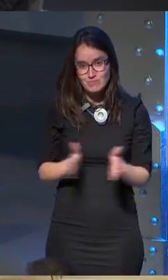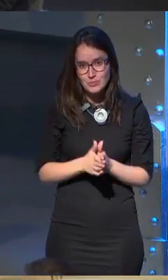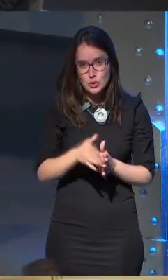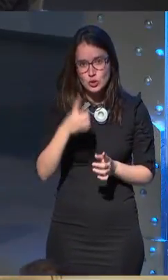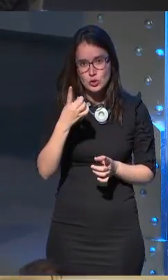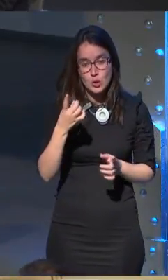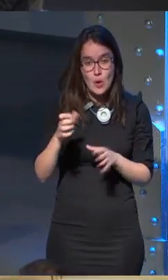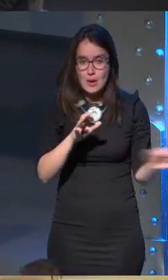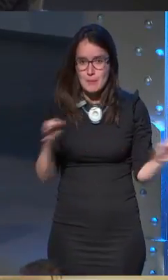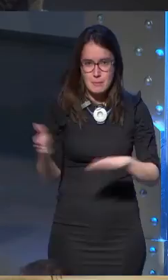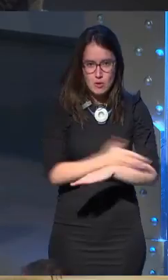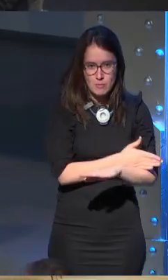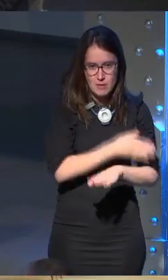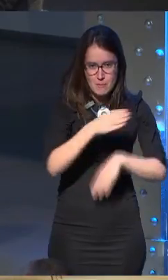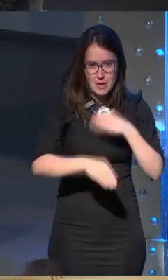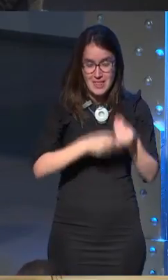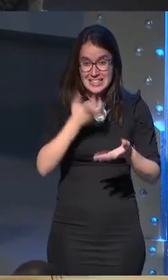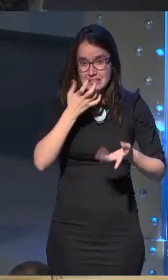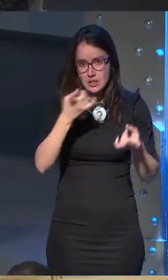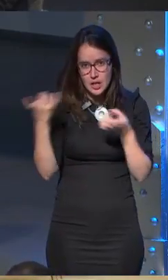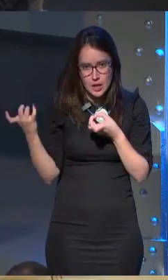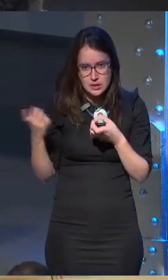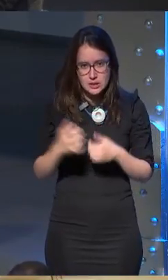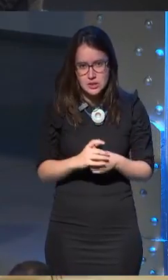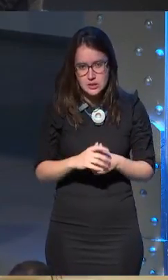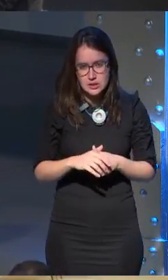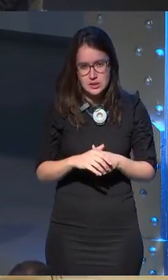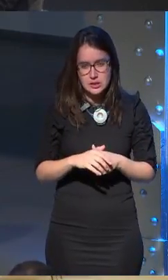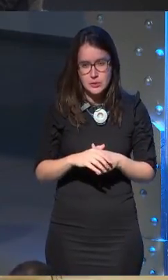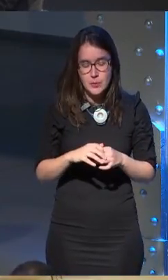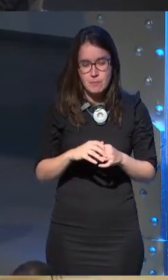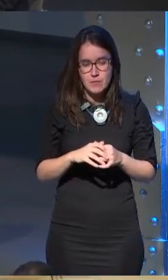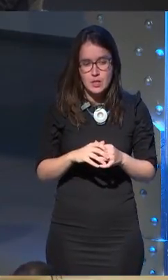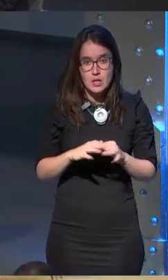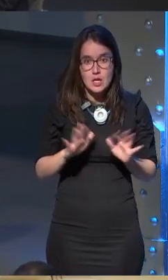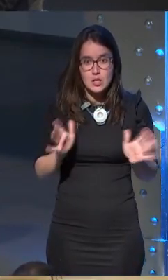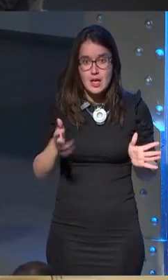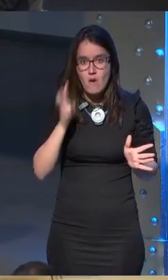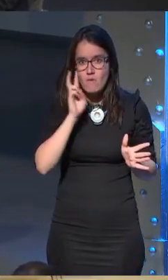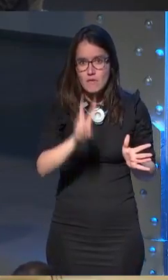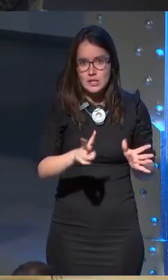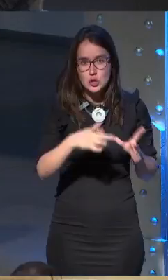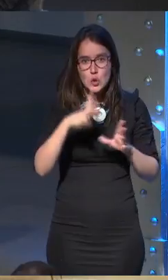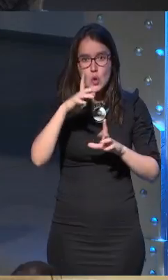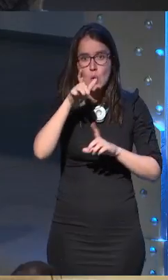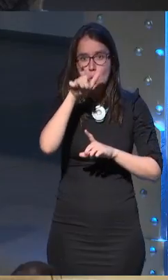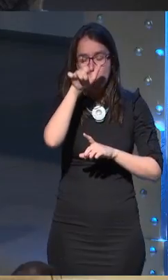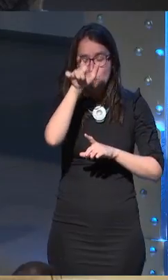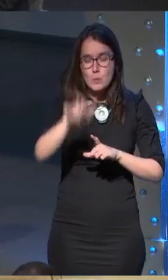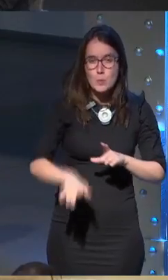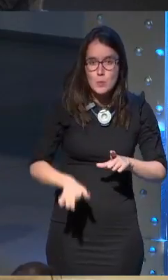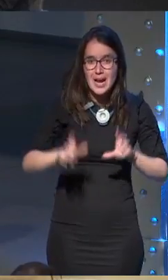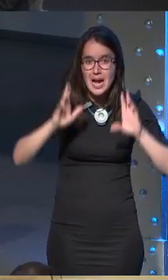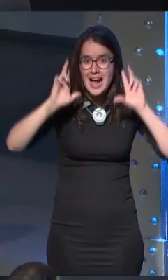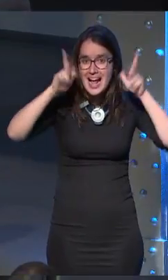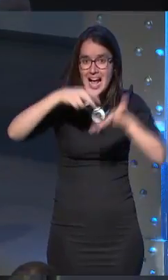case. But there's a previous preparation to do that if that's necessary. Astronauts deal with their hair in space, and I didn't want any